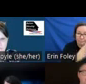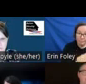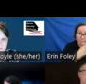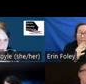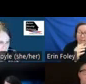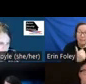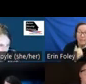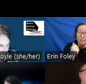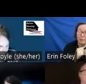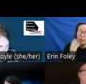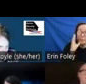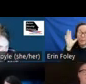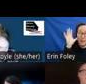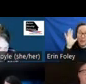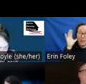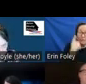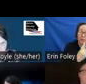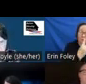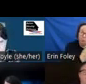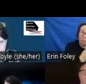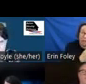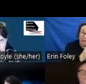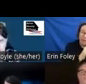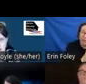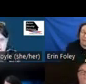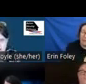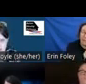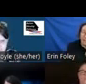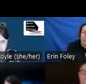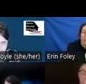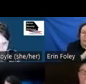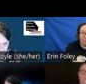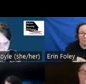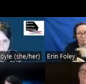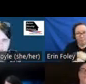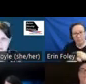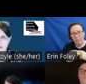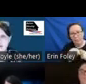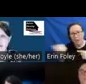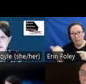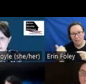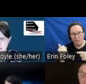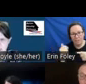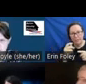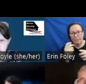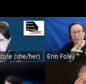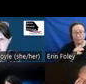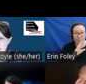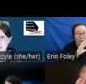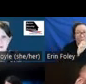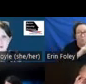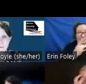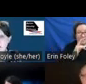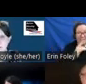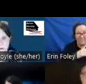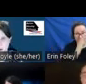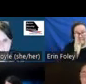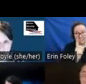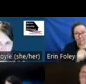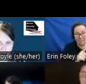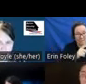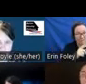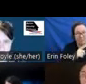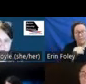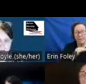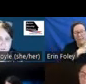with their parents cannot really qualify for AFC until they turn 18, because the parents are